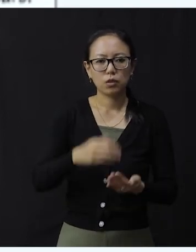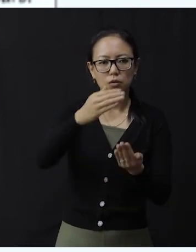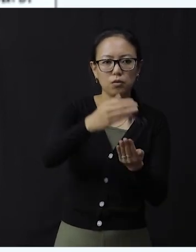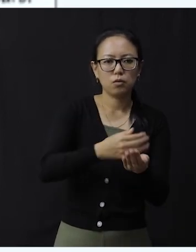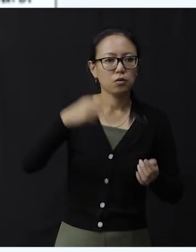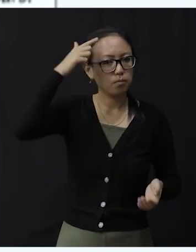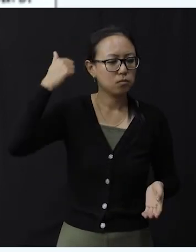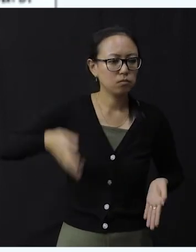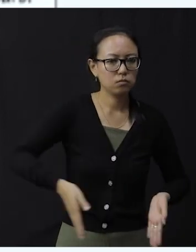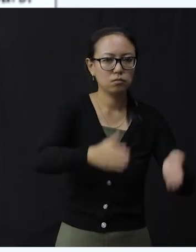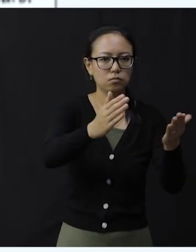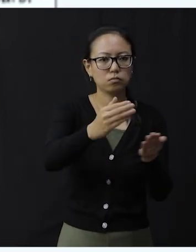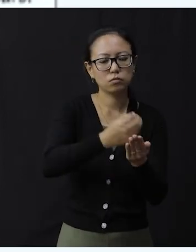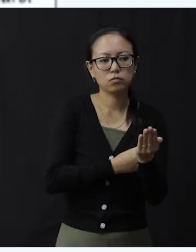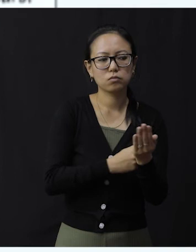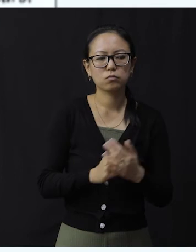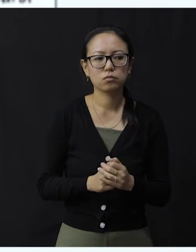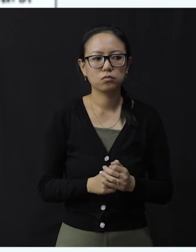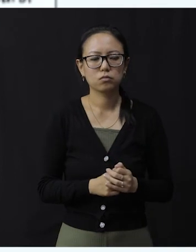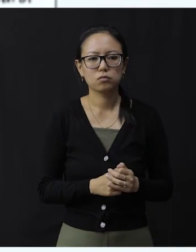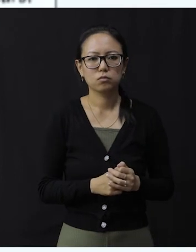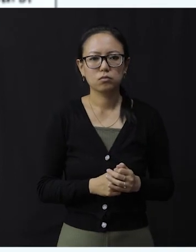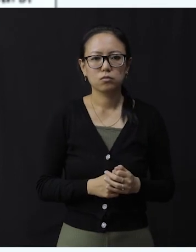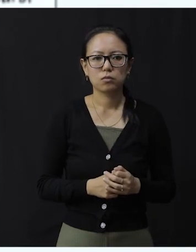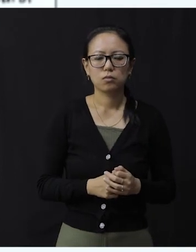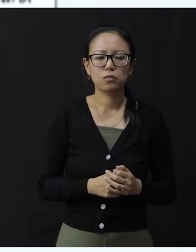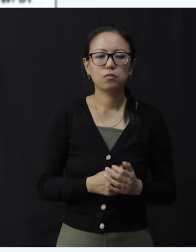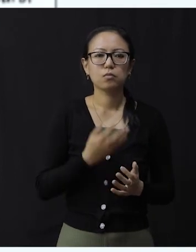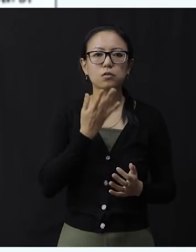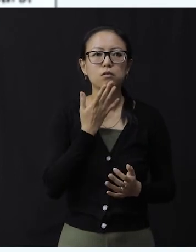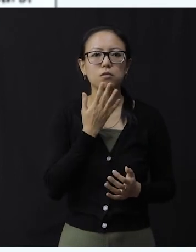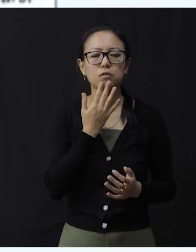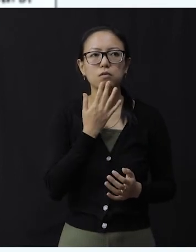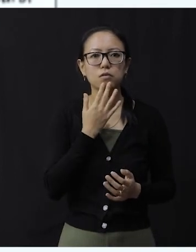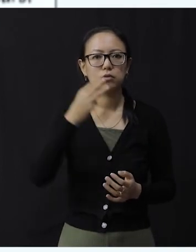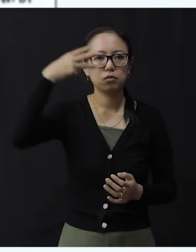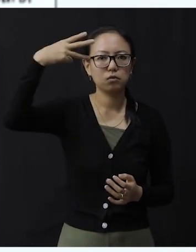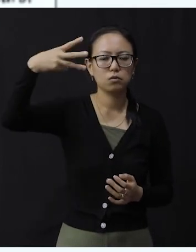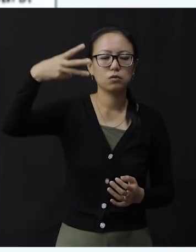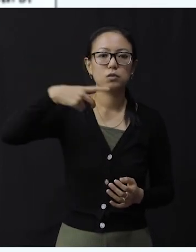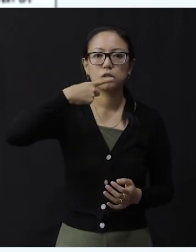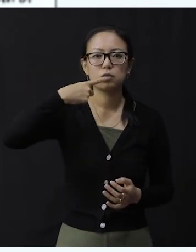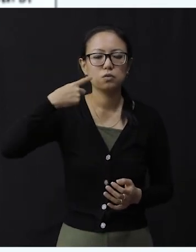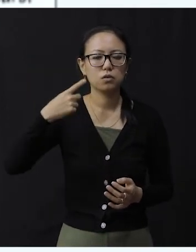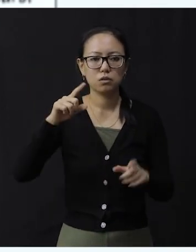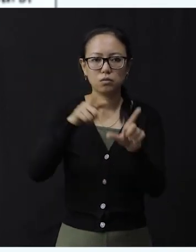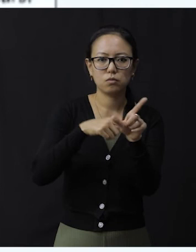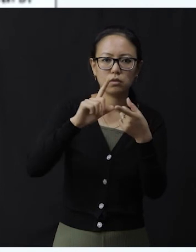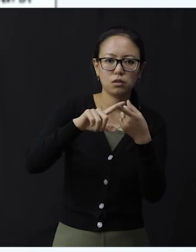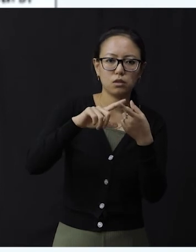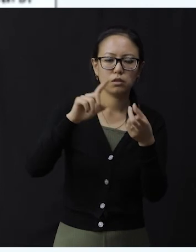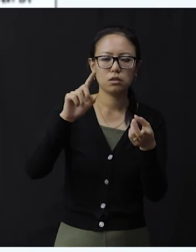the road, it is important for us to look towards our left, to look towards our right, and cross the road when the road is